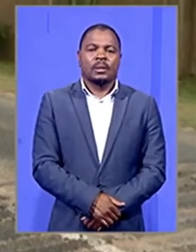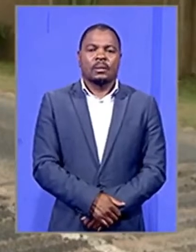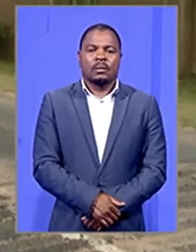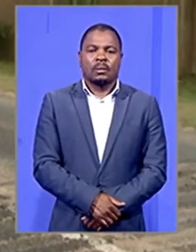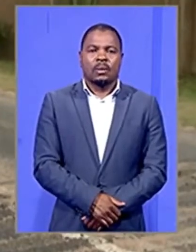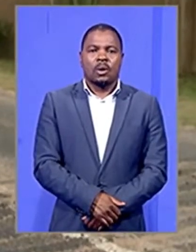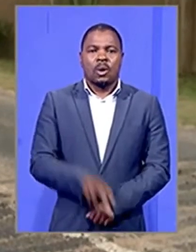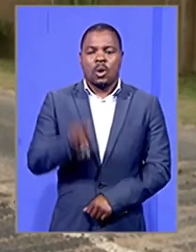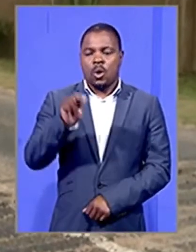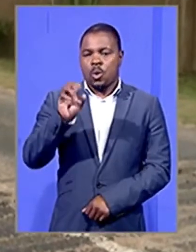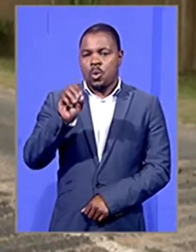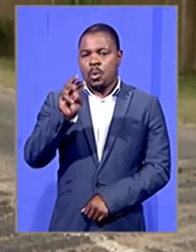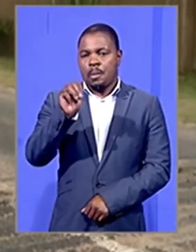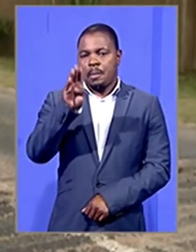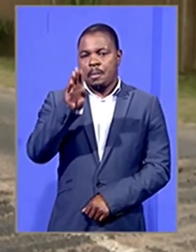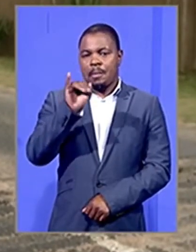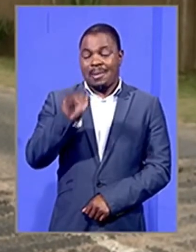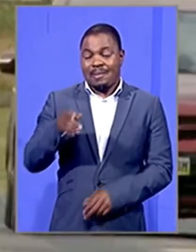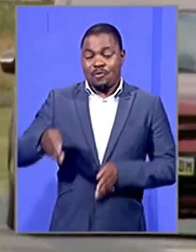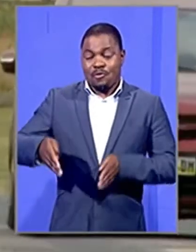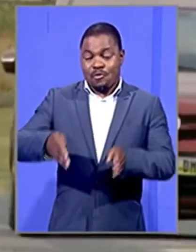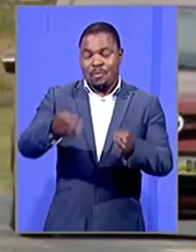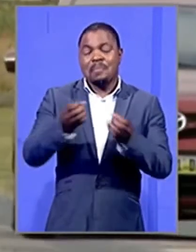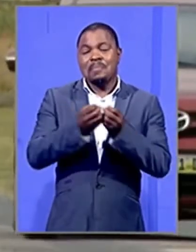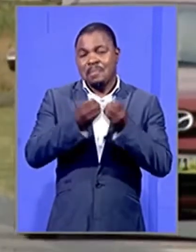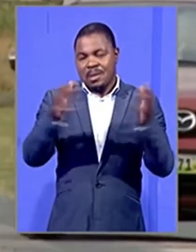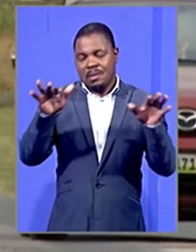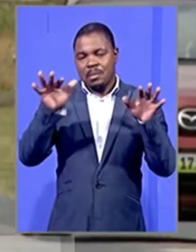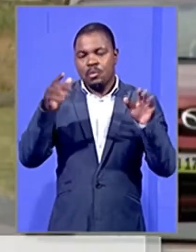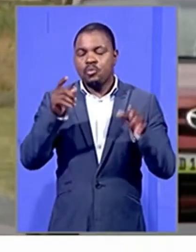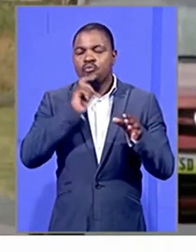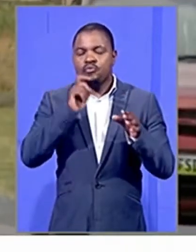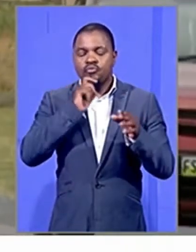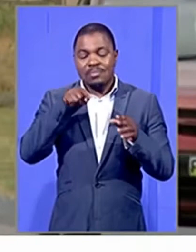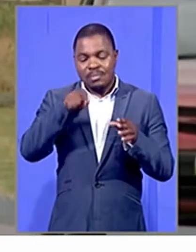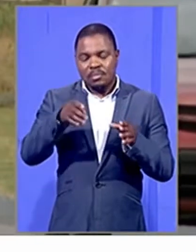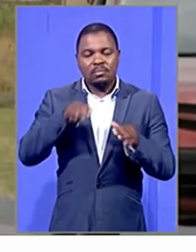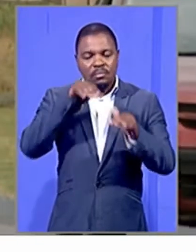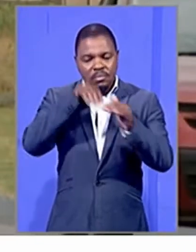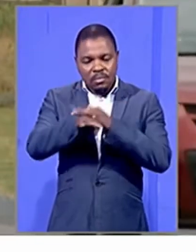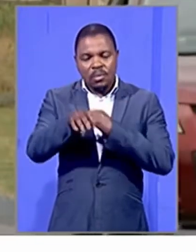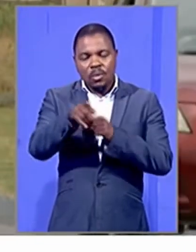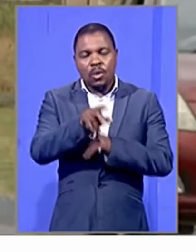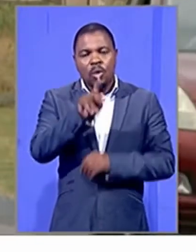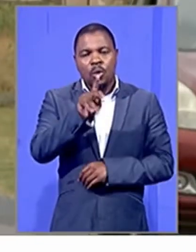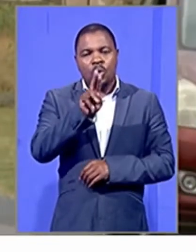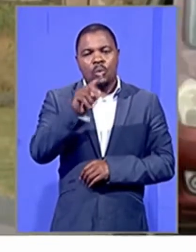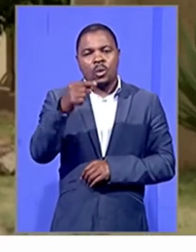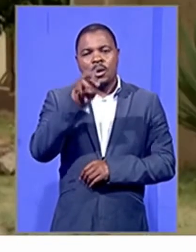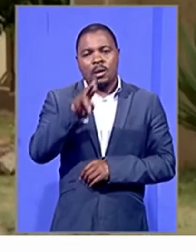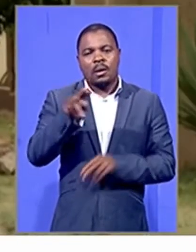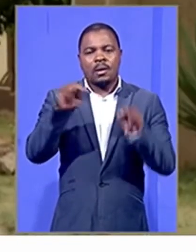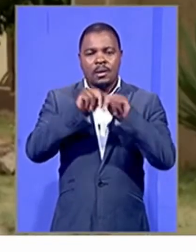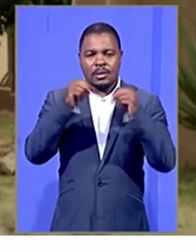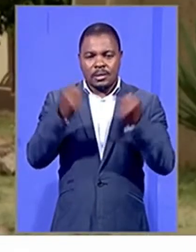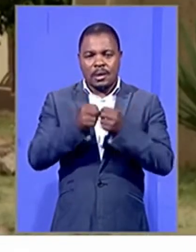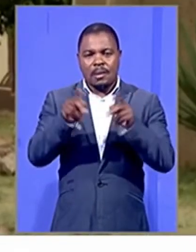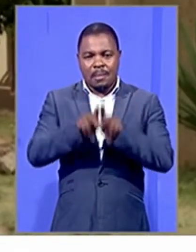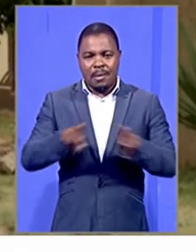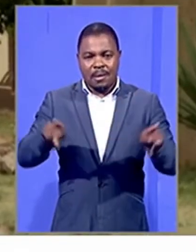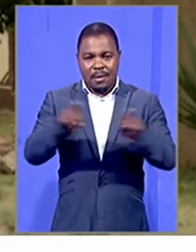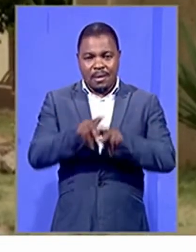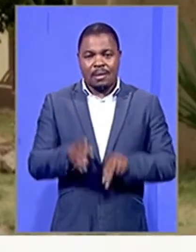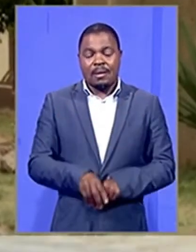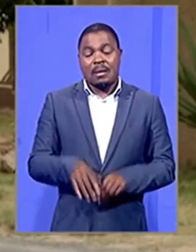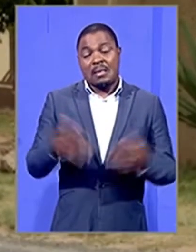Mmila wa Numbi o sebediswa haholo ke bahahlaudi ba kenang Kruger National Park ba sebedisa heke ya Numbi. Hangata bahahlaudi e ba mahlatsipa a tlatlapa